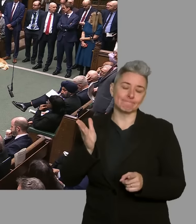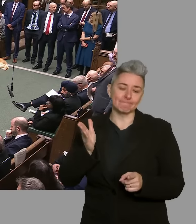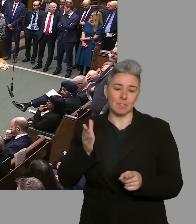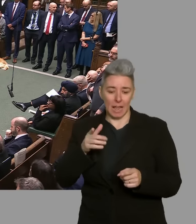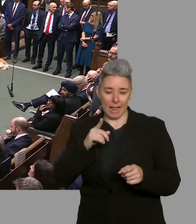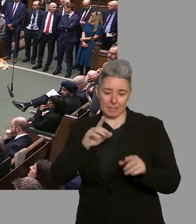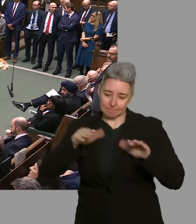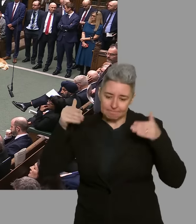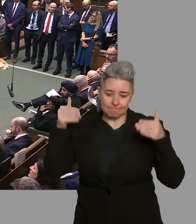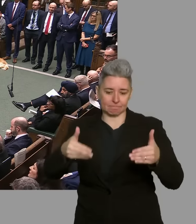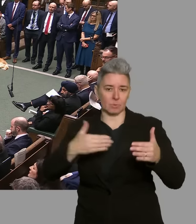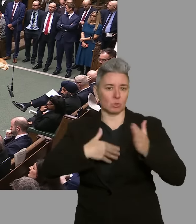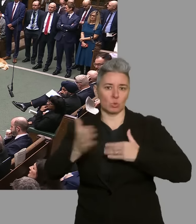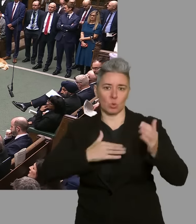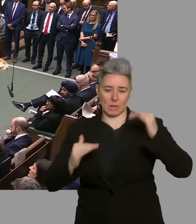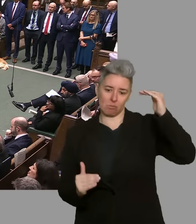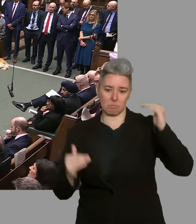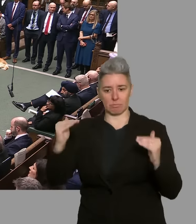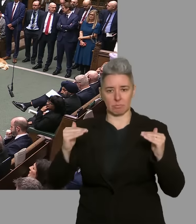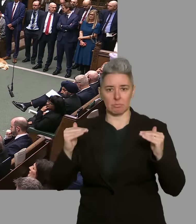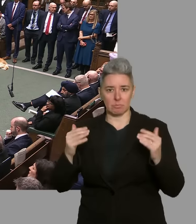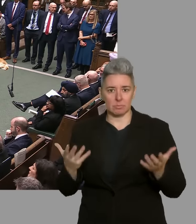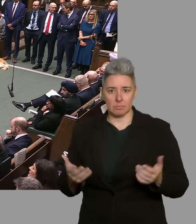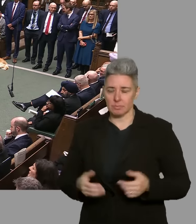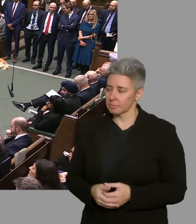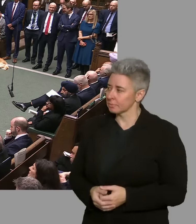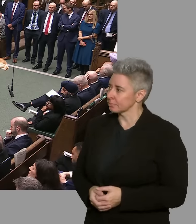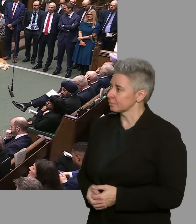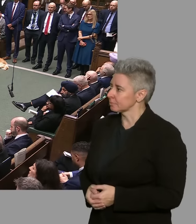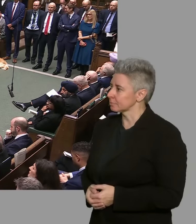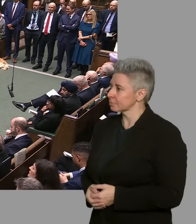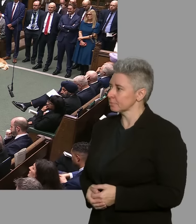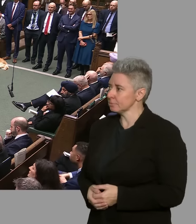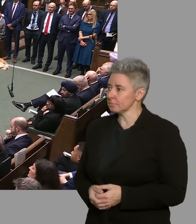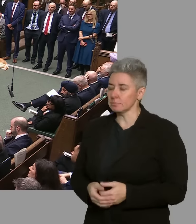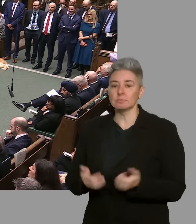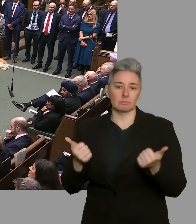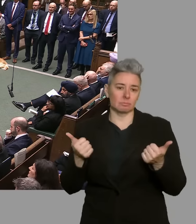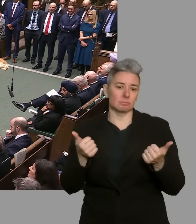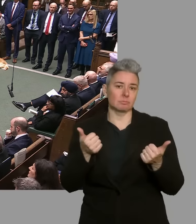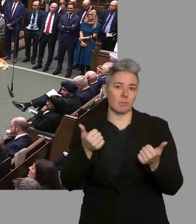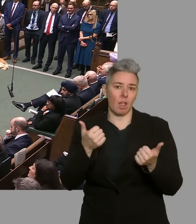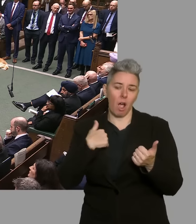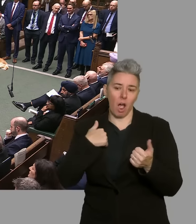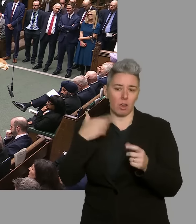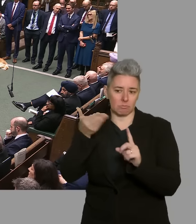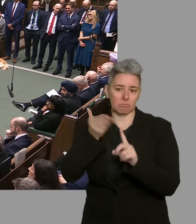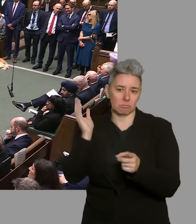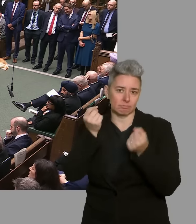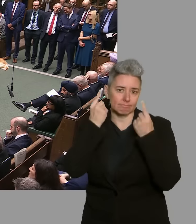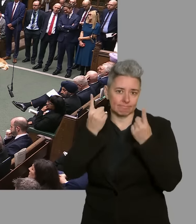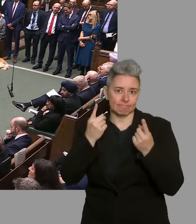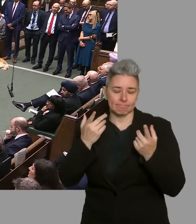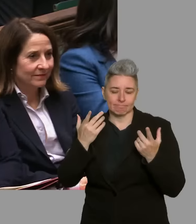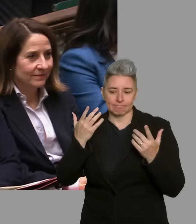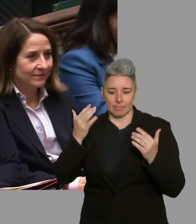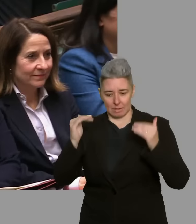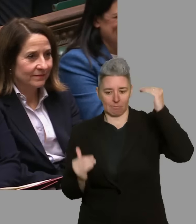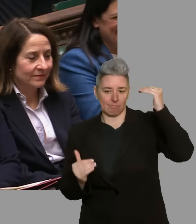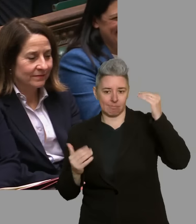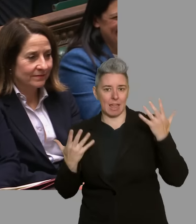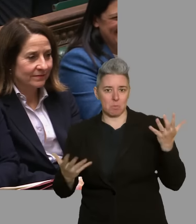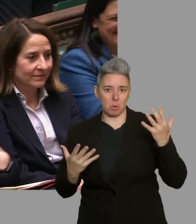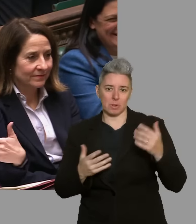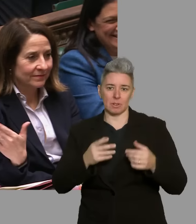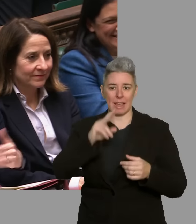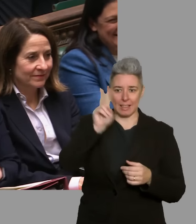Can I absolutely recognise the need to address the imbalance between electricity and gas prices? We are